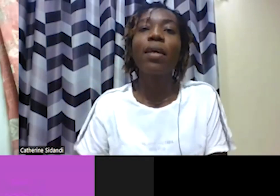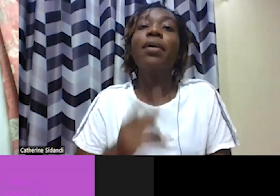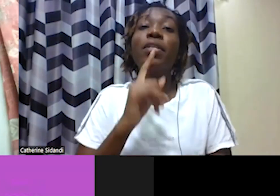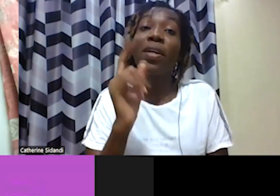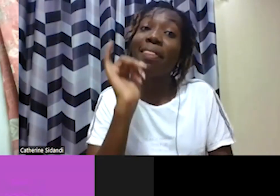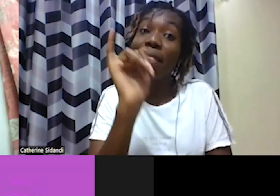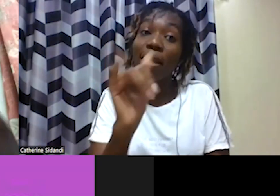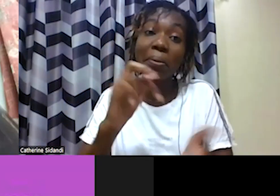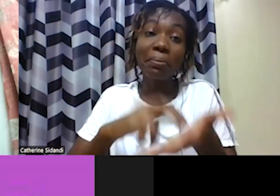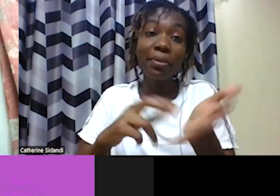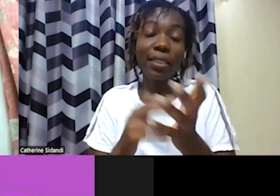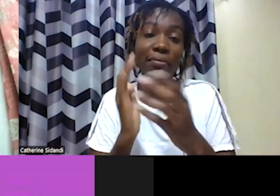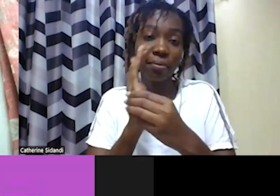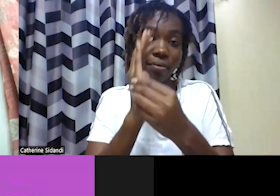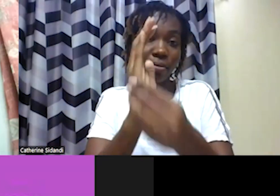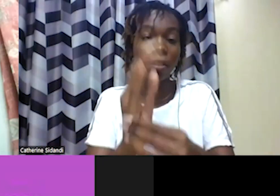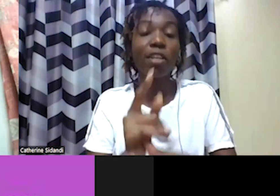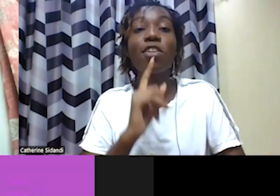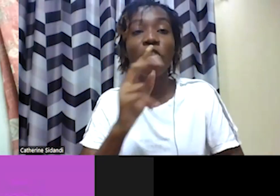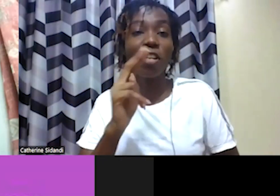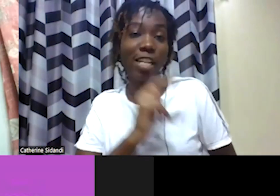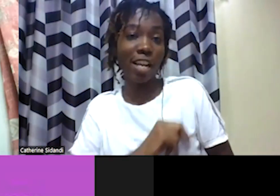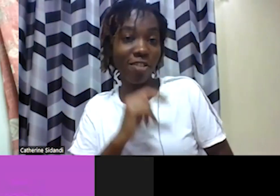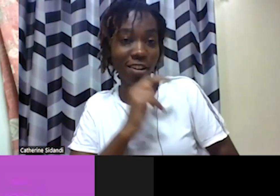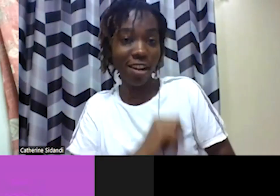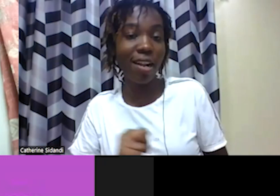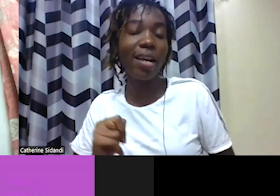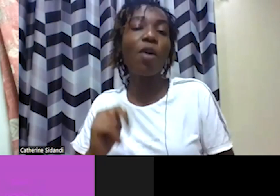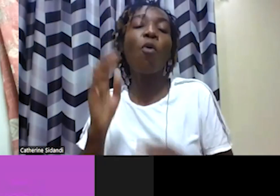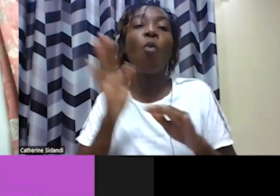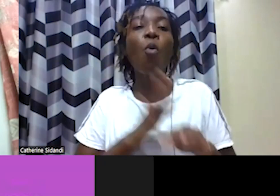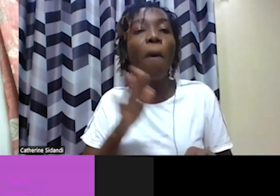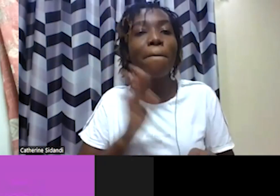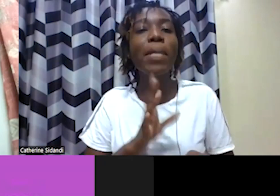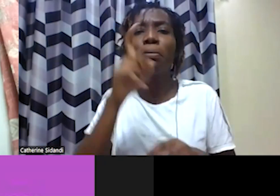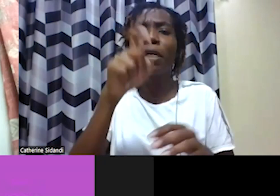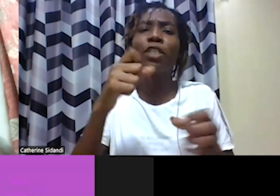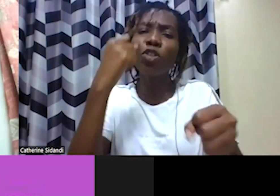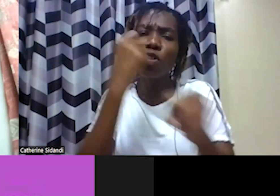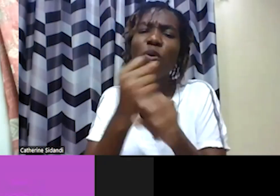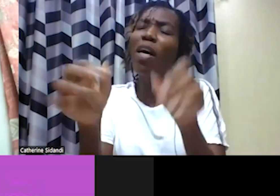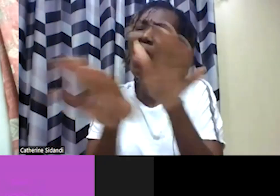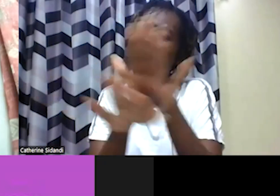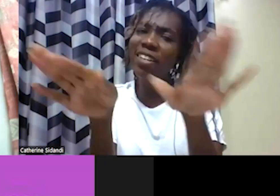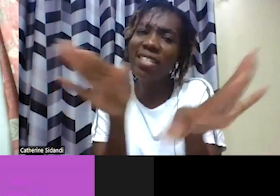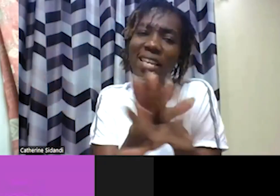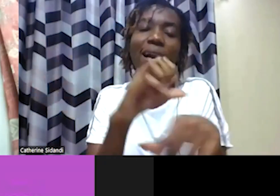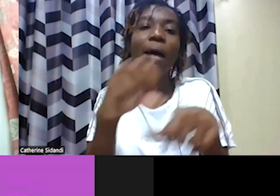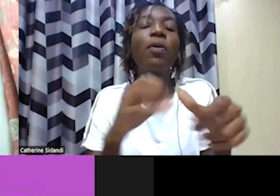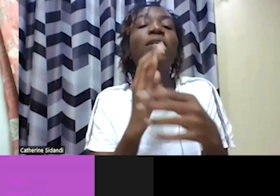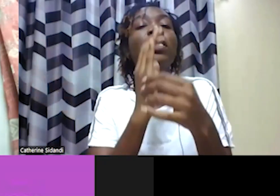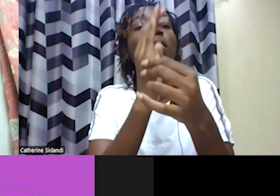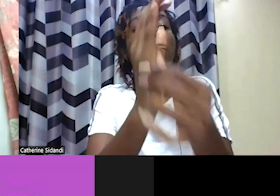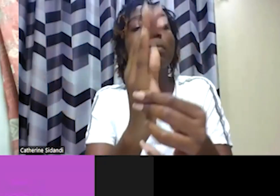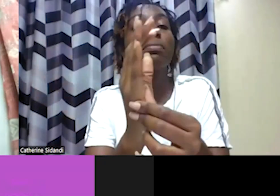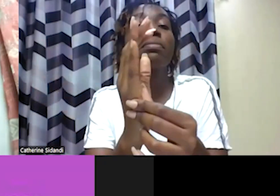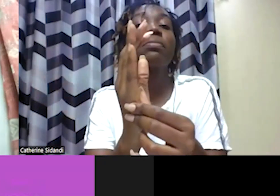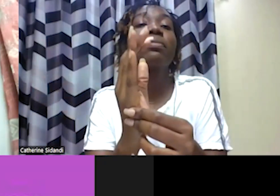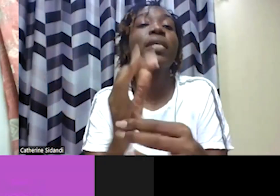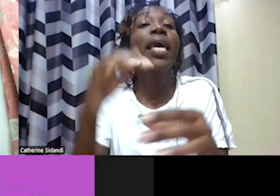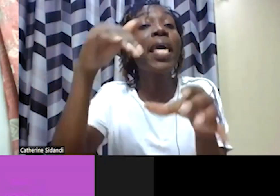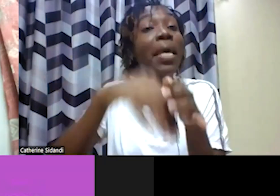leadership. So naturally, leadership, a woman has to do everything to do with leadership, whether